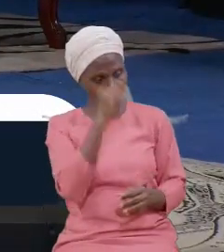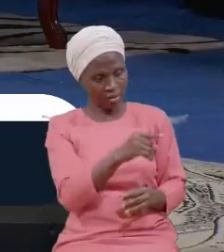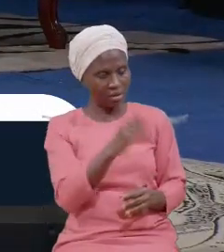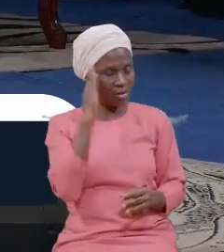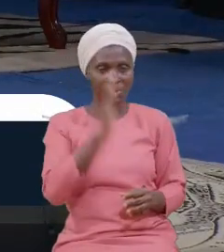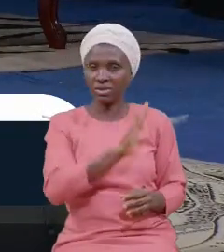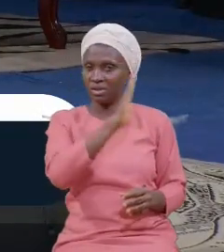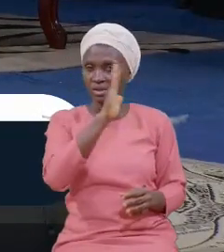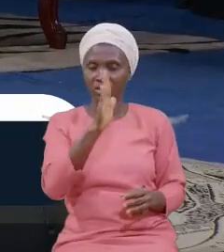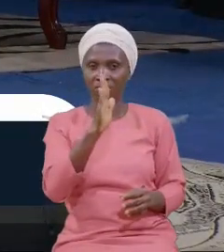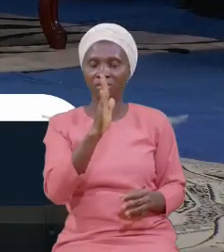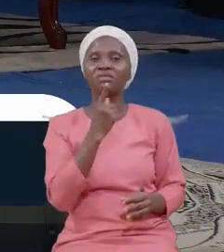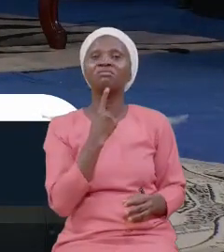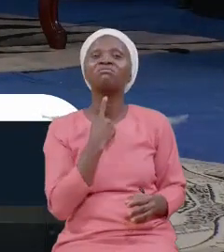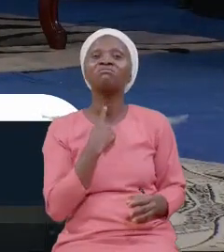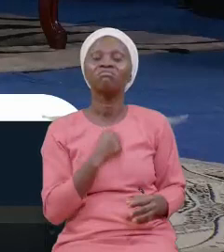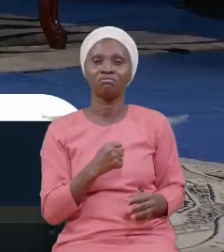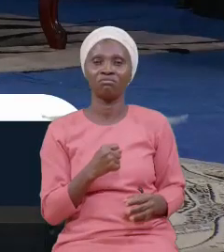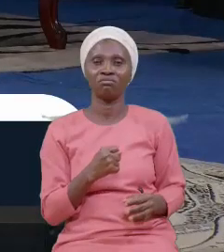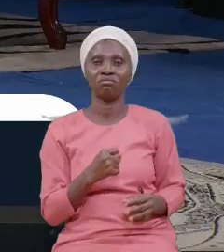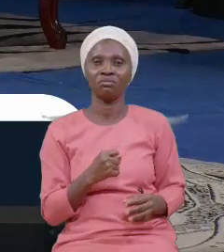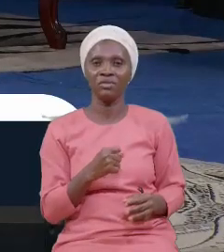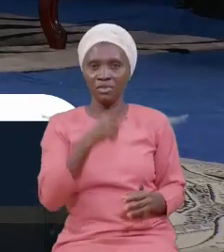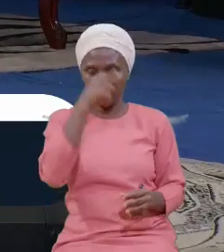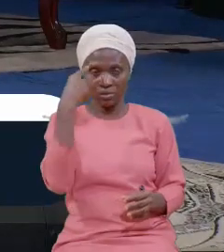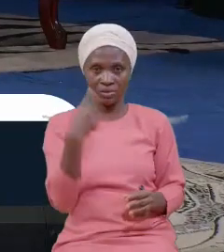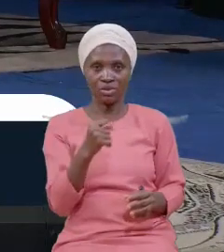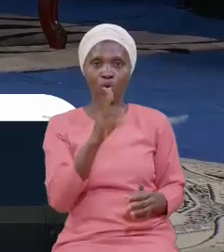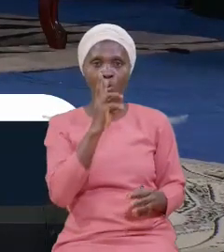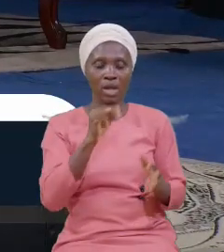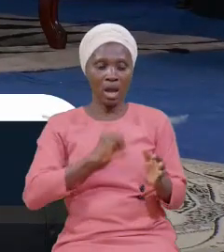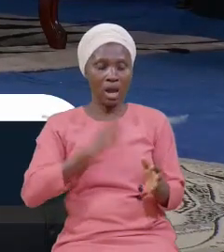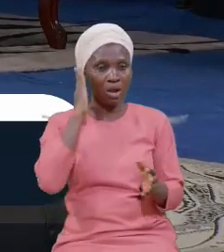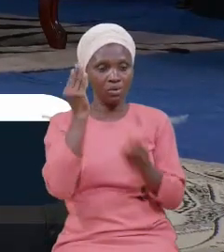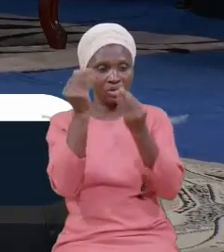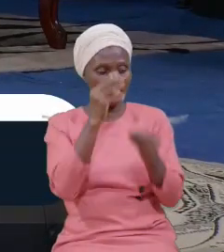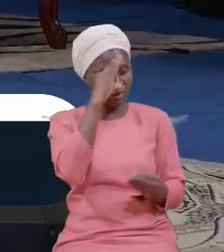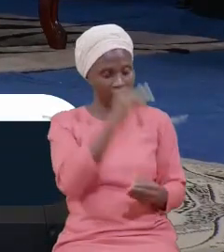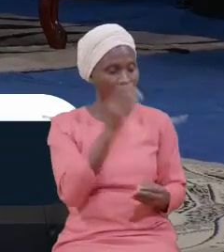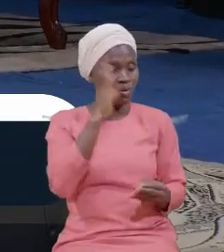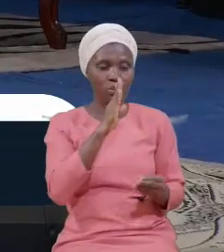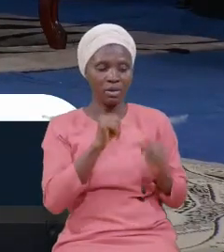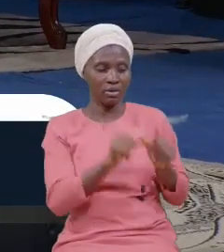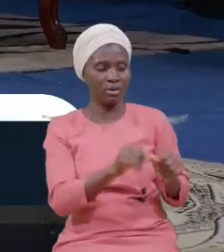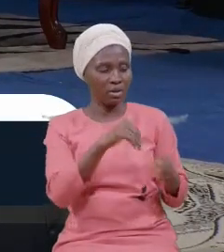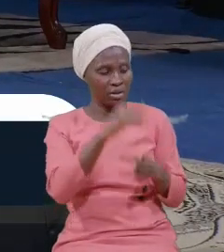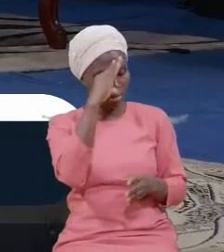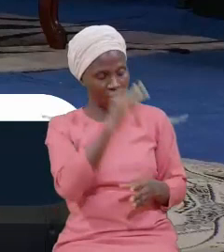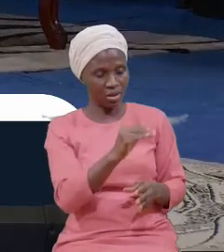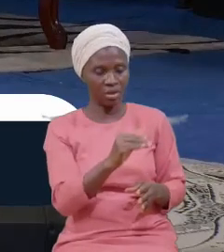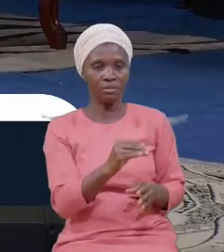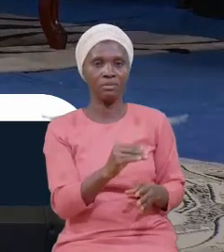water that I shall give him shall be in him a well of